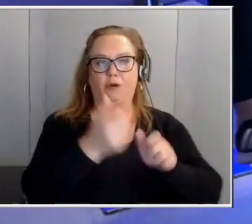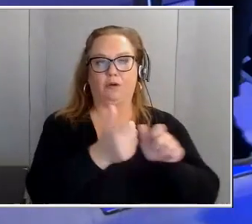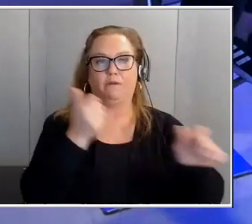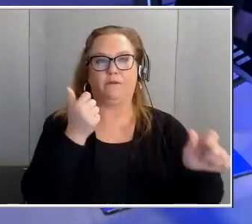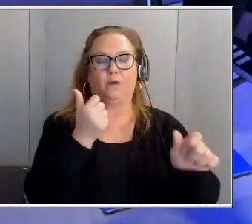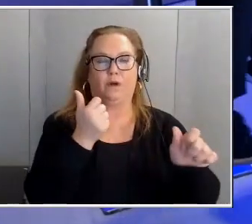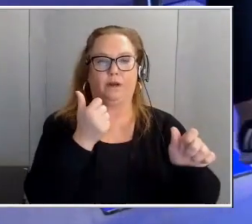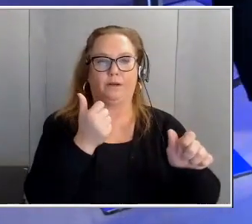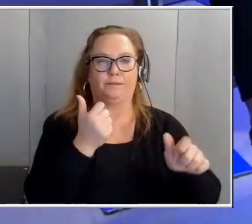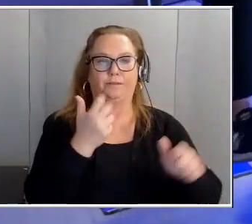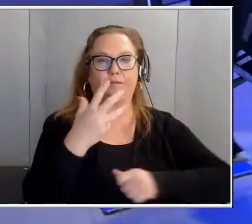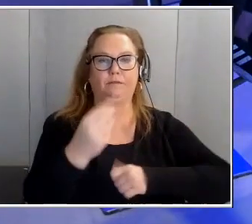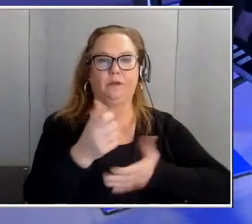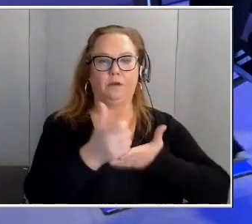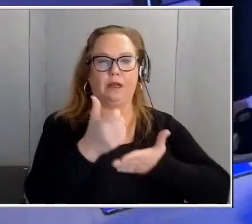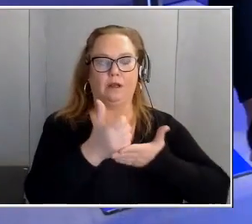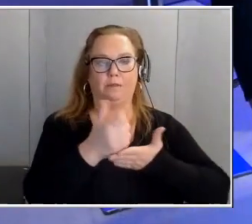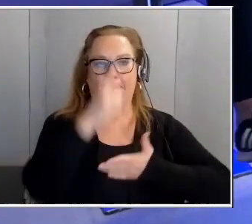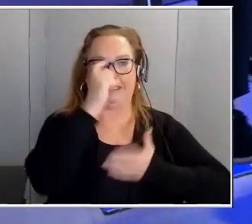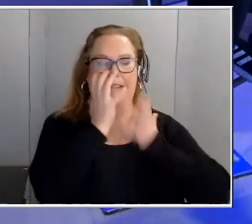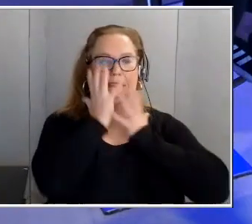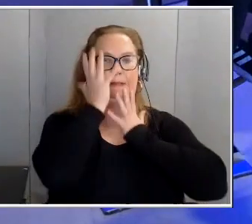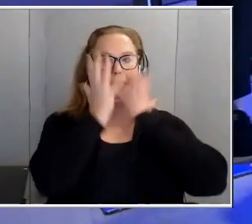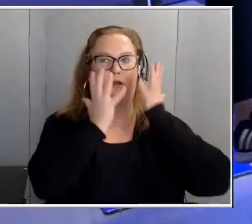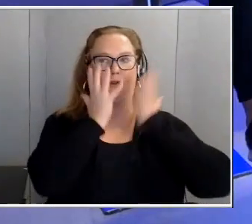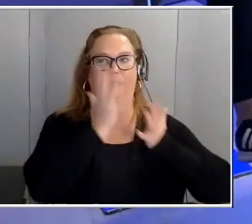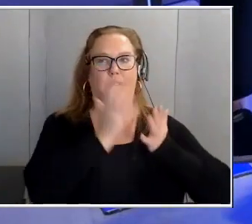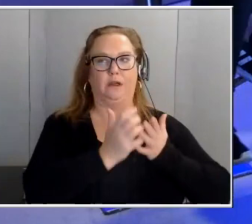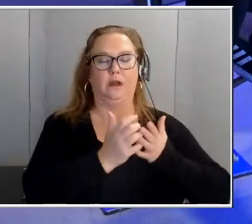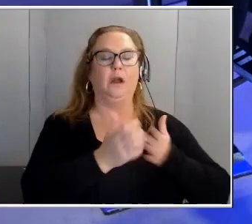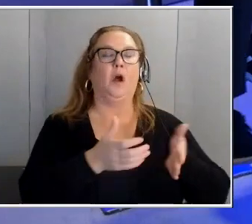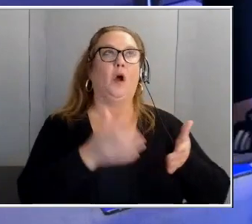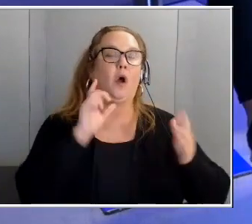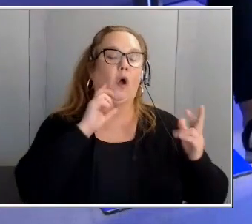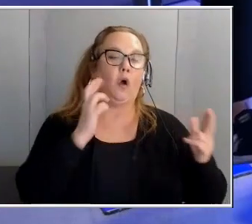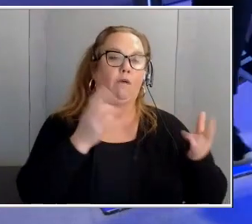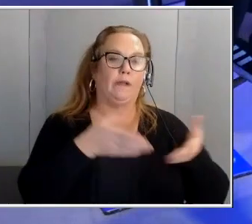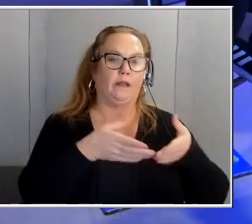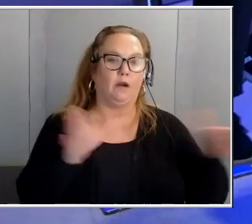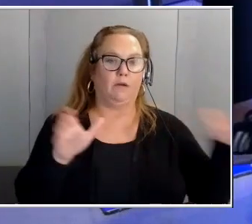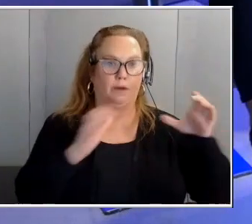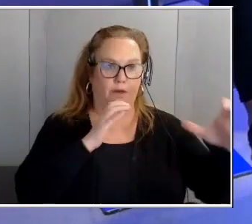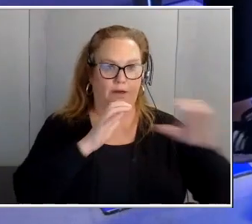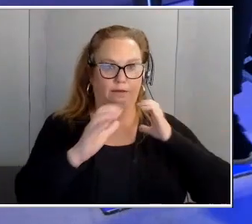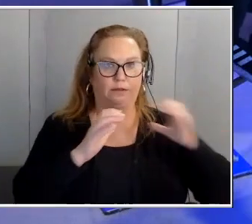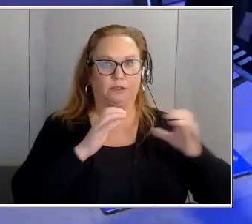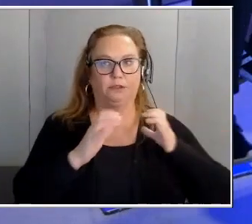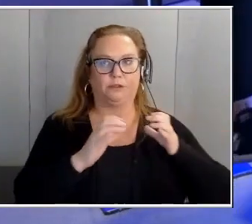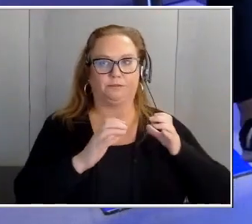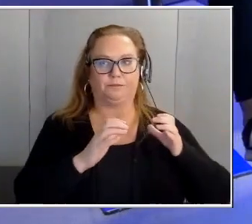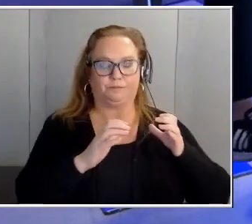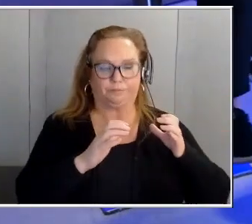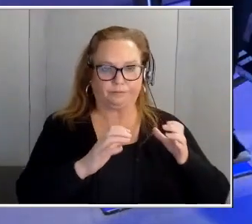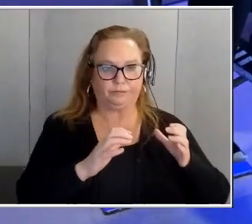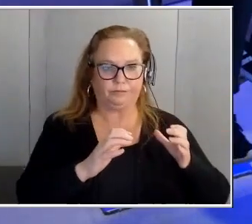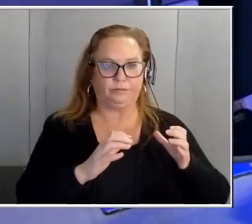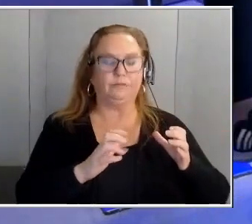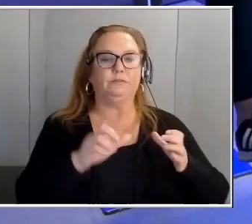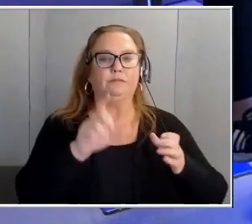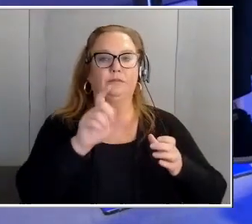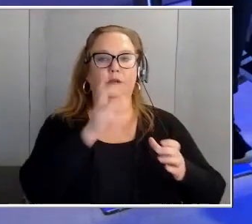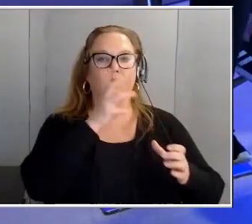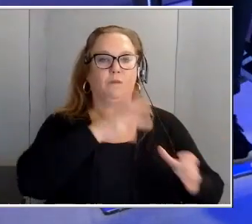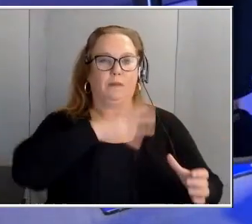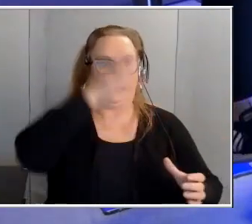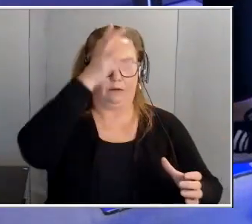help because they think it's embarrassing? Hopefully our open conversation today helps ease that a bit and know that this is a conversation women and men are